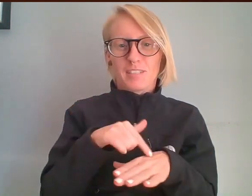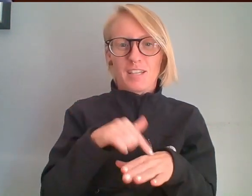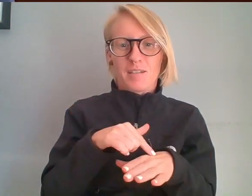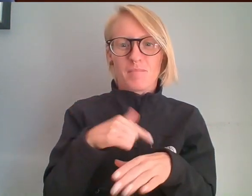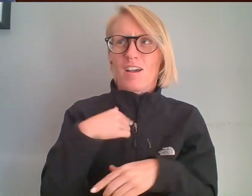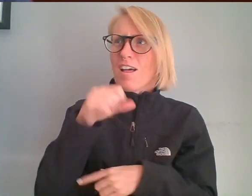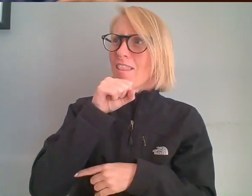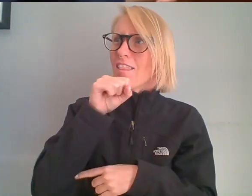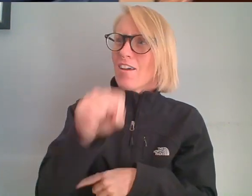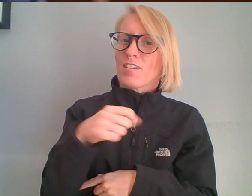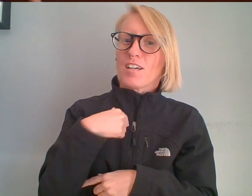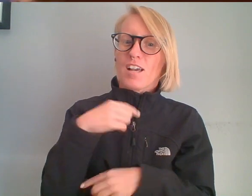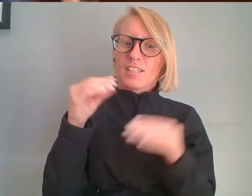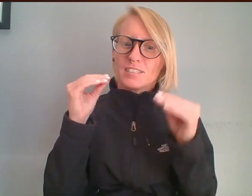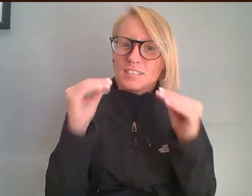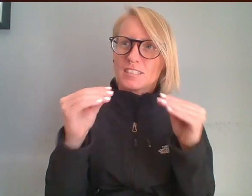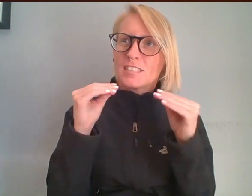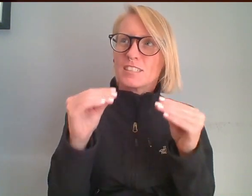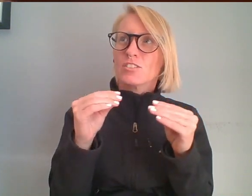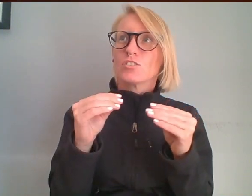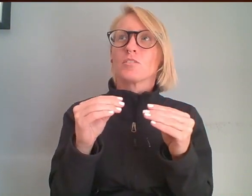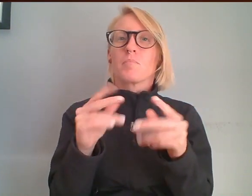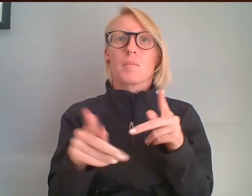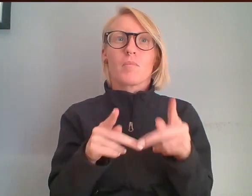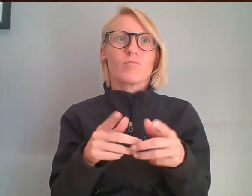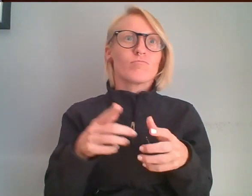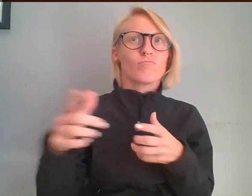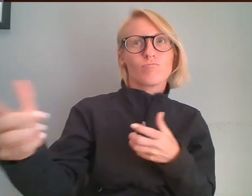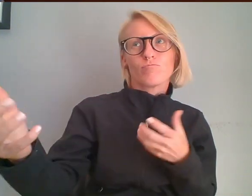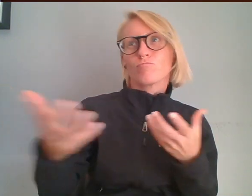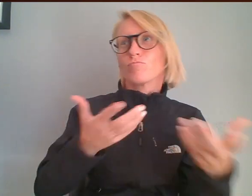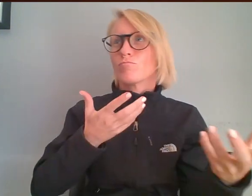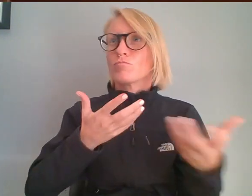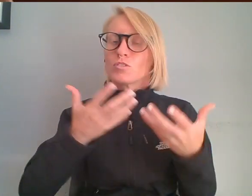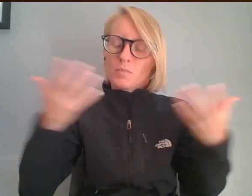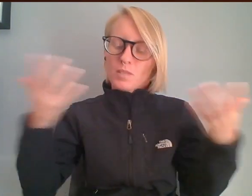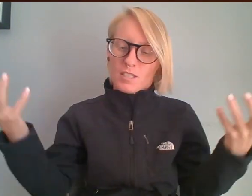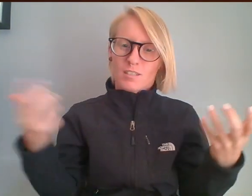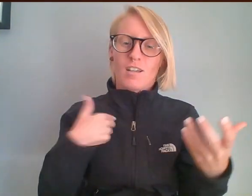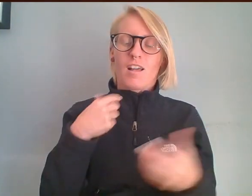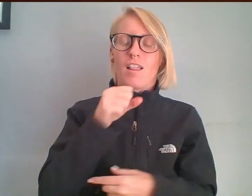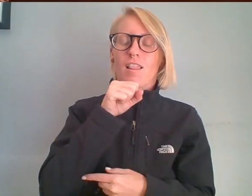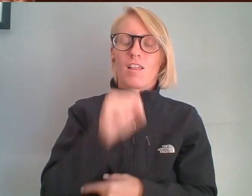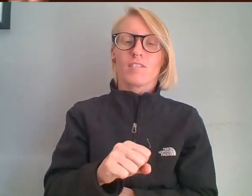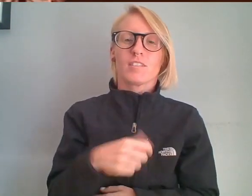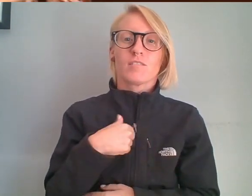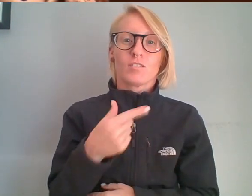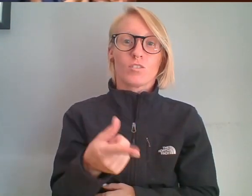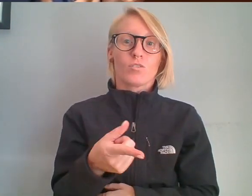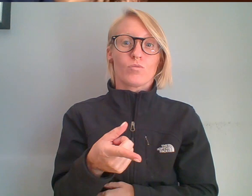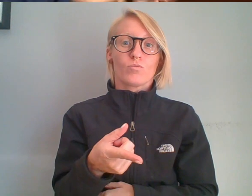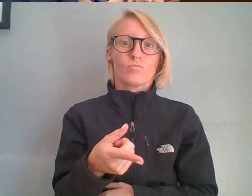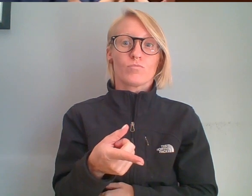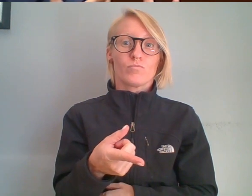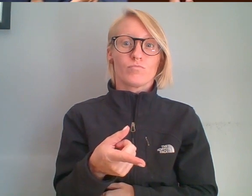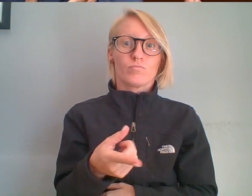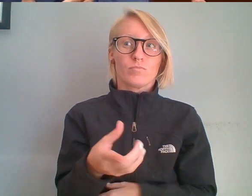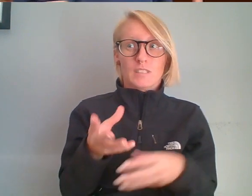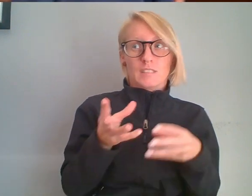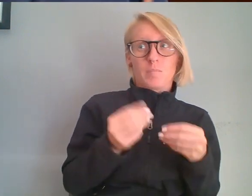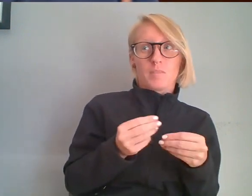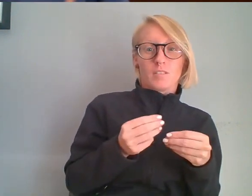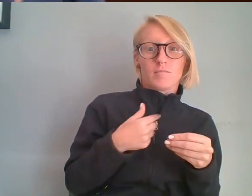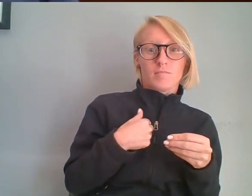I love it. I teach people to gesture and gesture big. It's great. I love it. So if you were the recipient of the sales